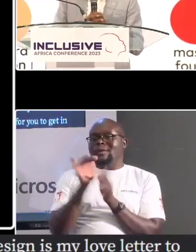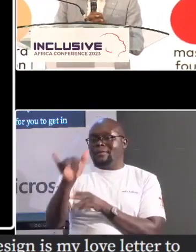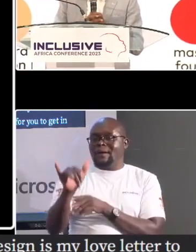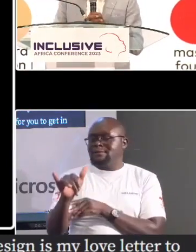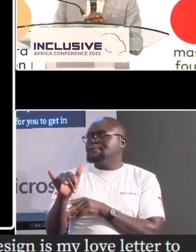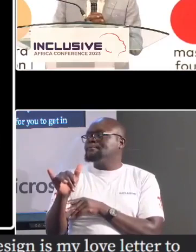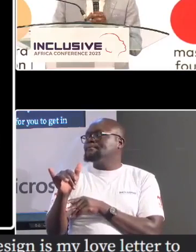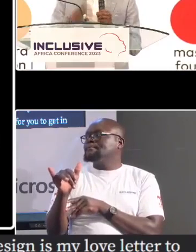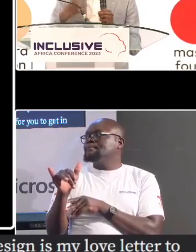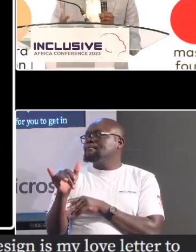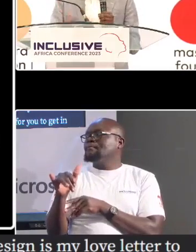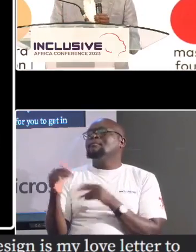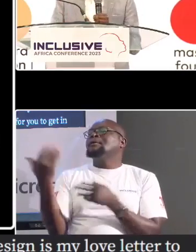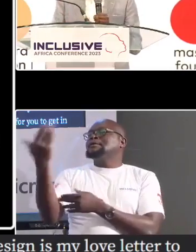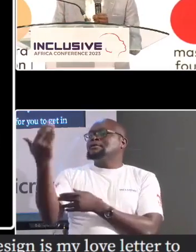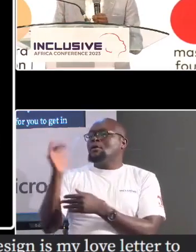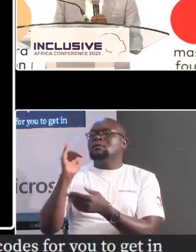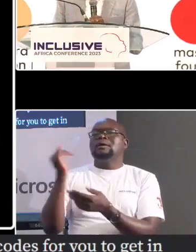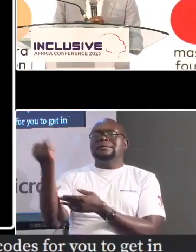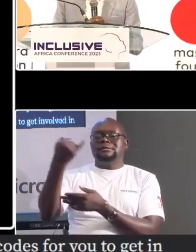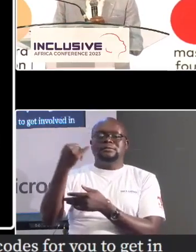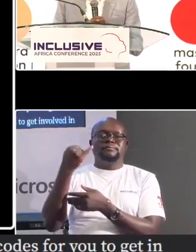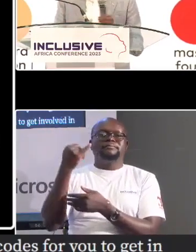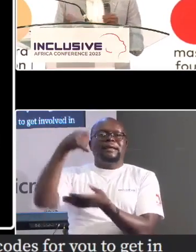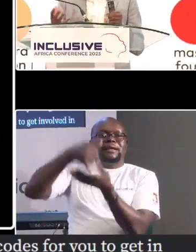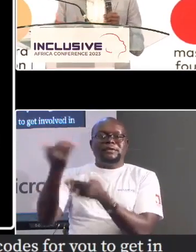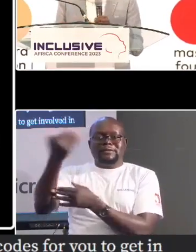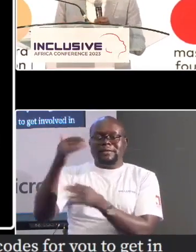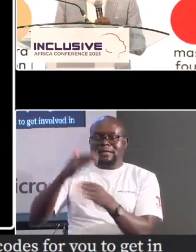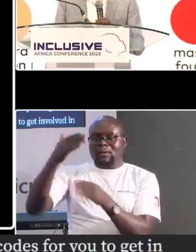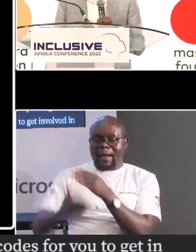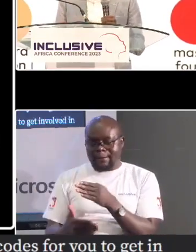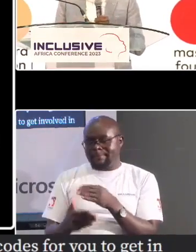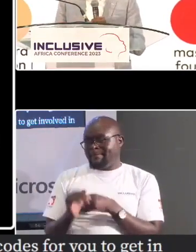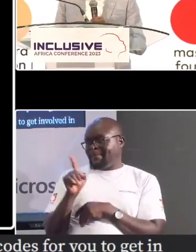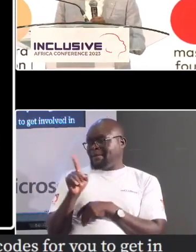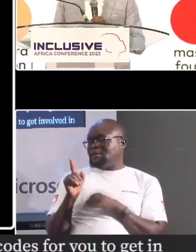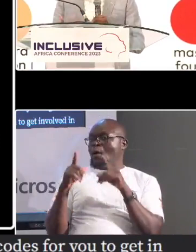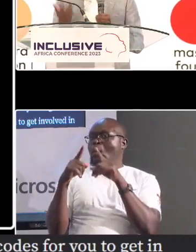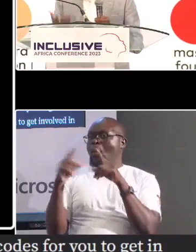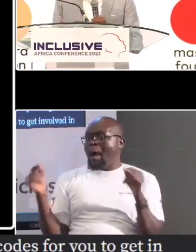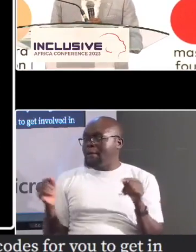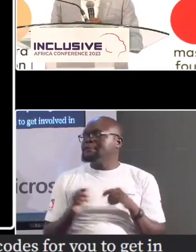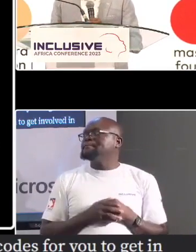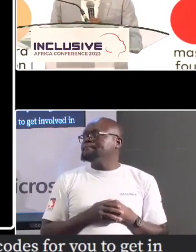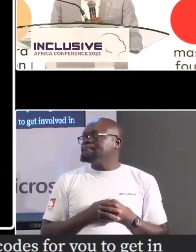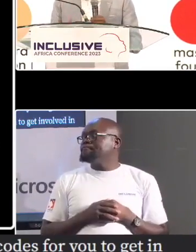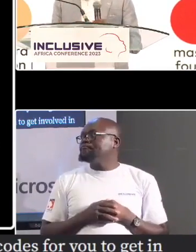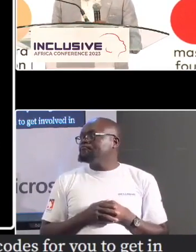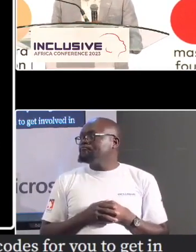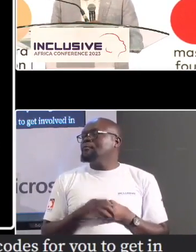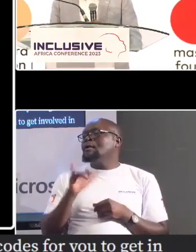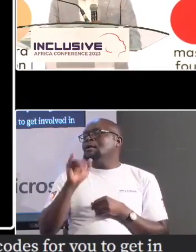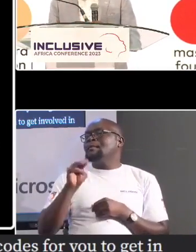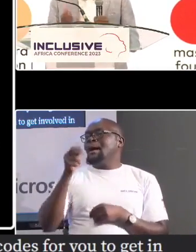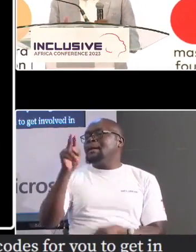draw this session on inclusive design to an end with these words, Kwa furaha